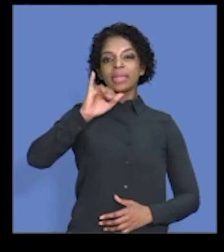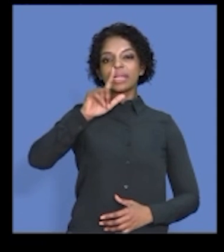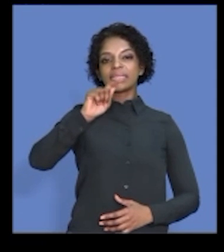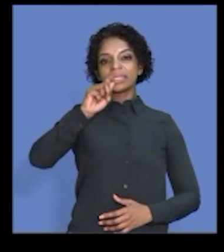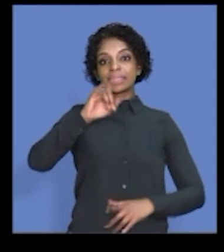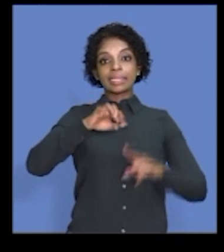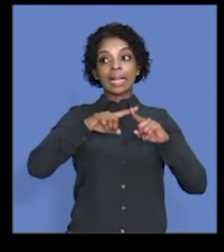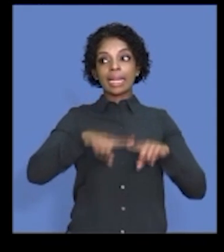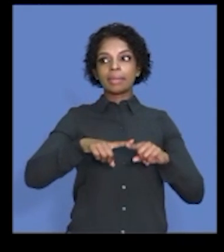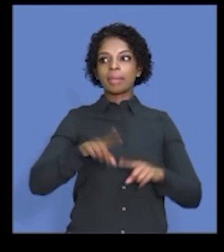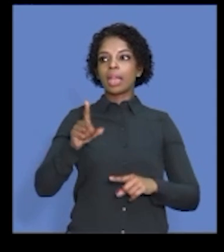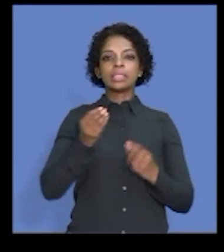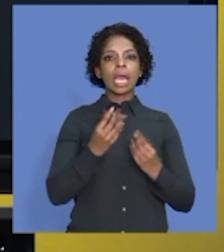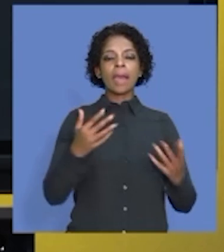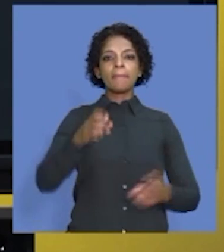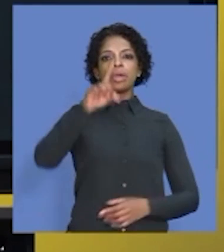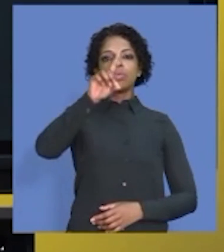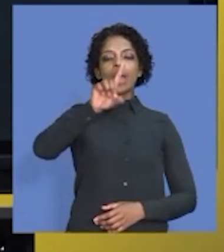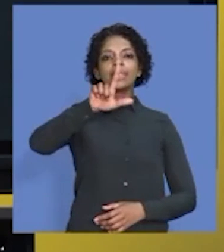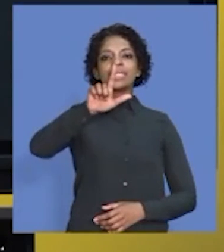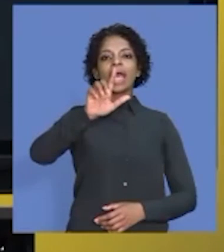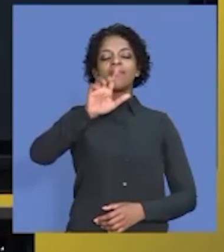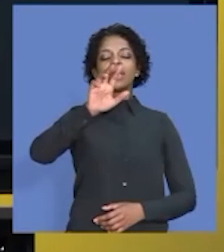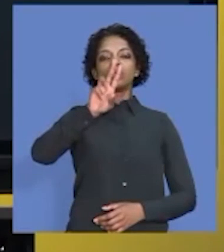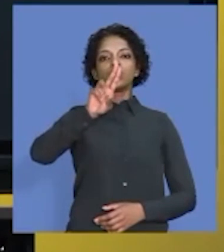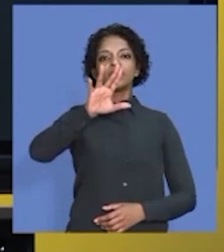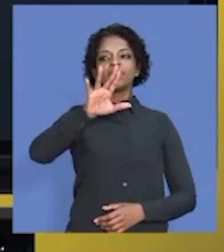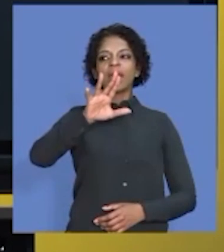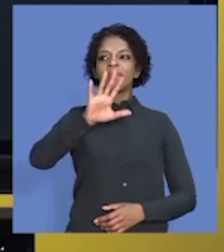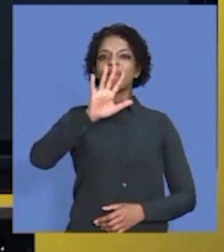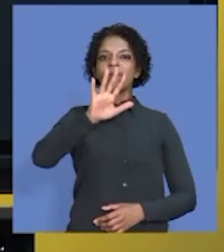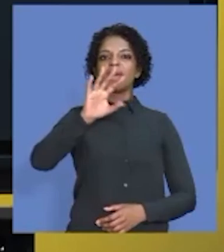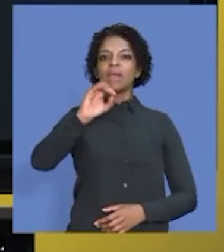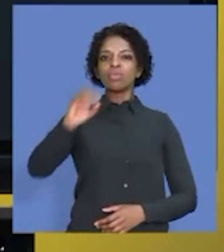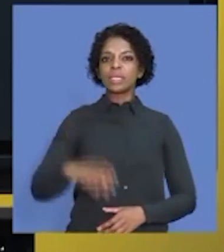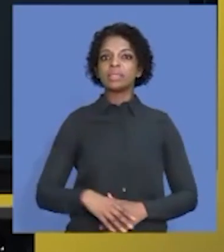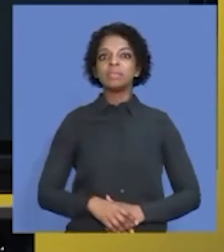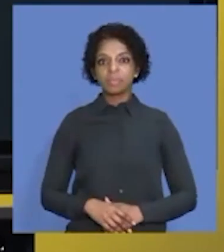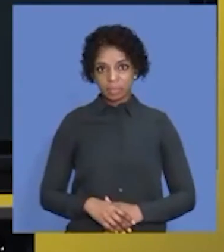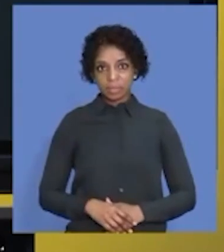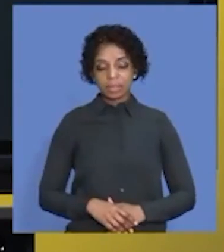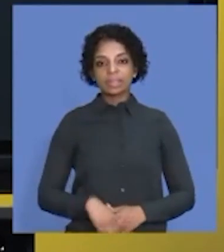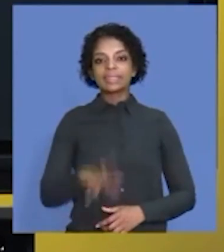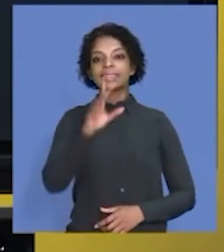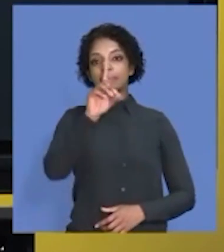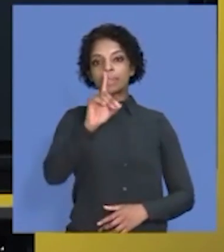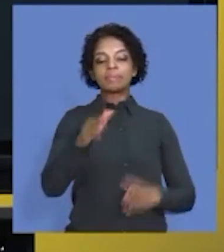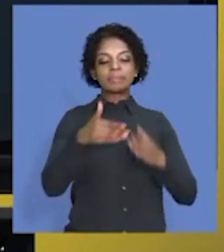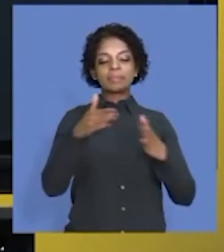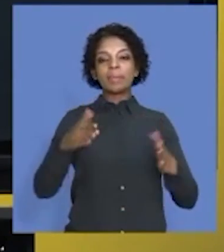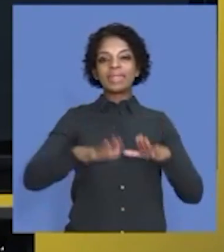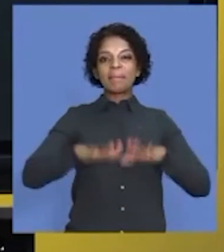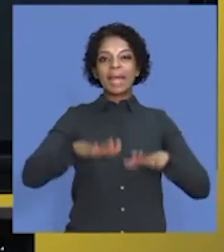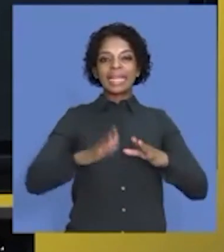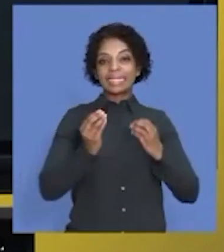1,725,500. So step number 1, guys, opening balance. Got it? Okay. Number 2, we had